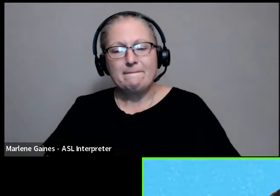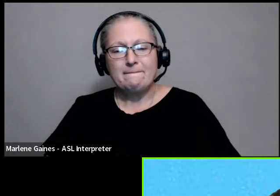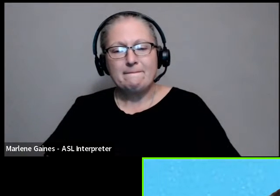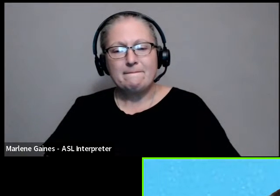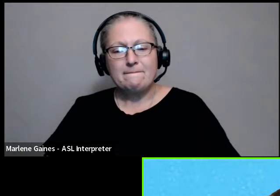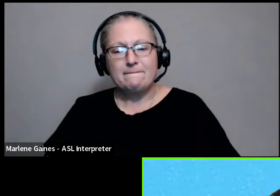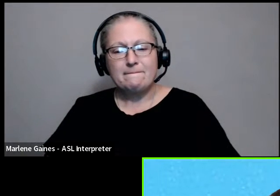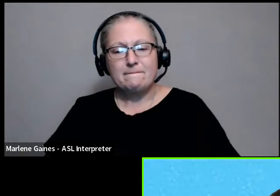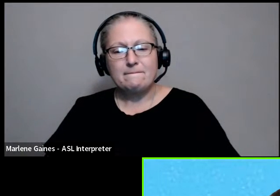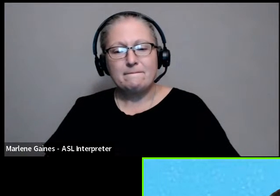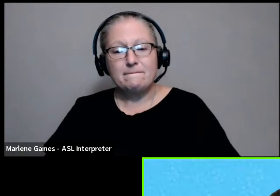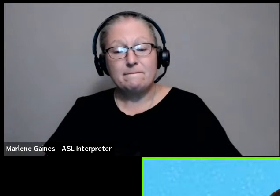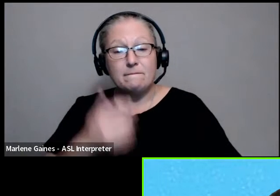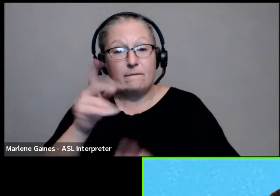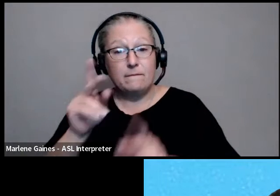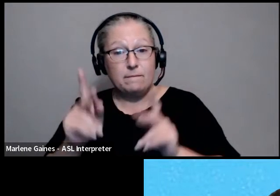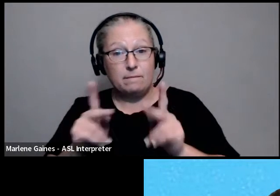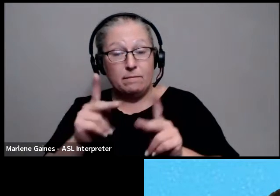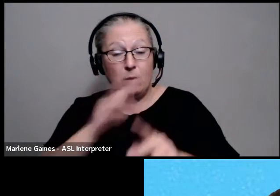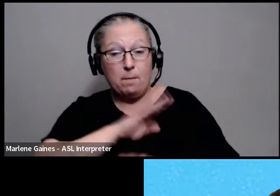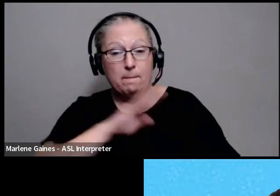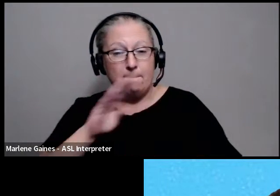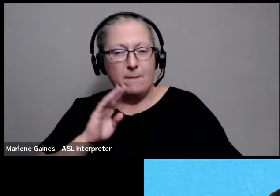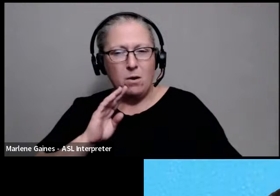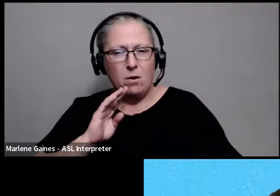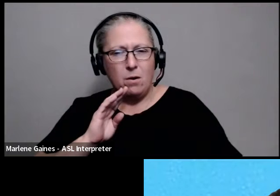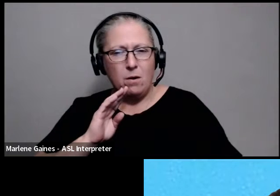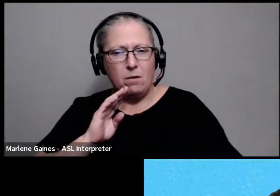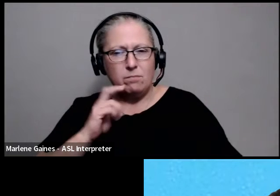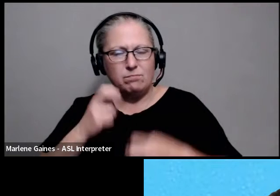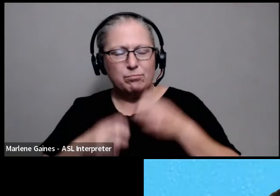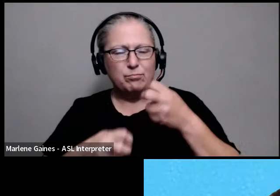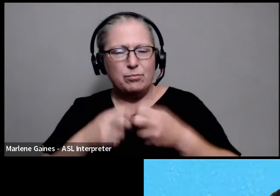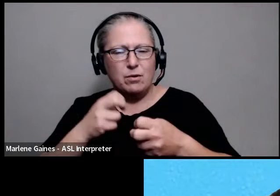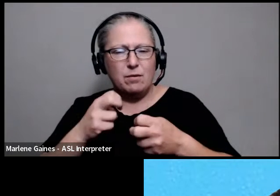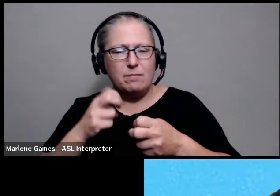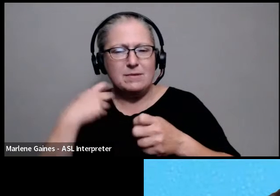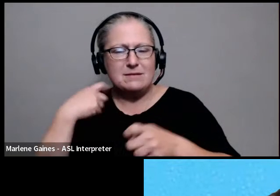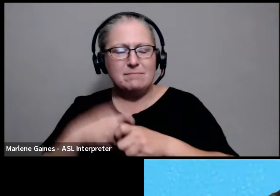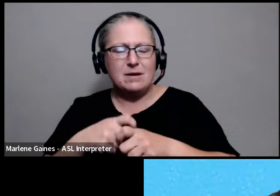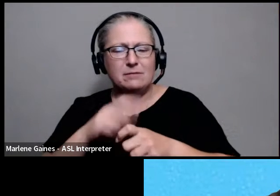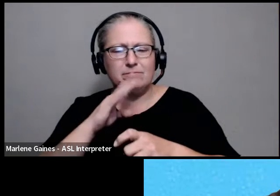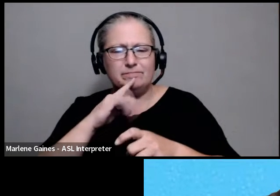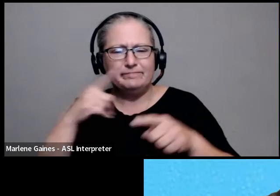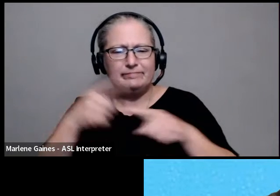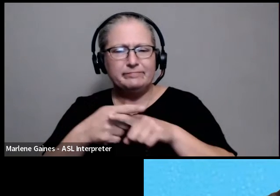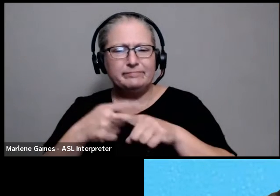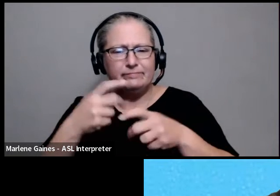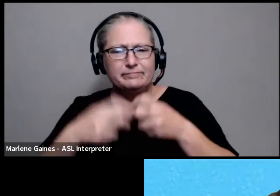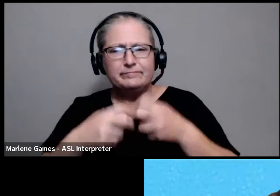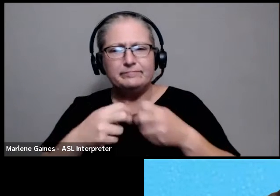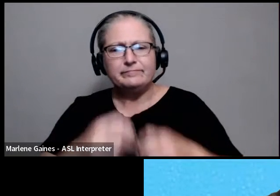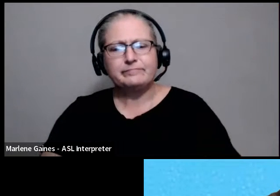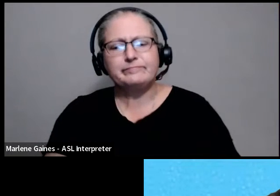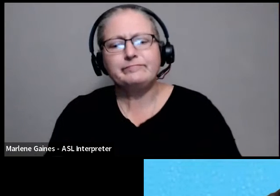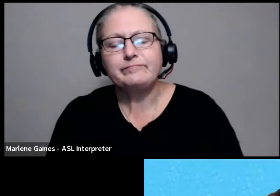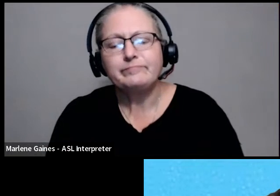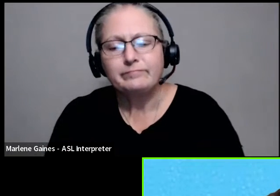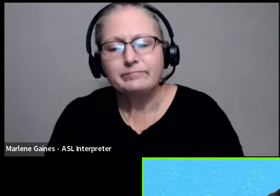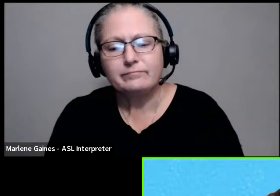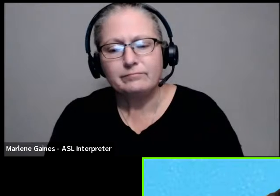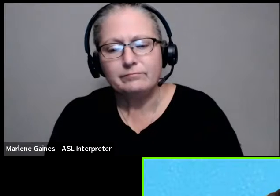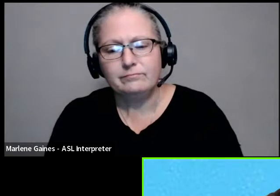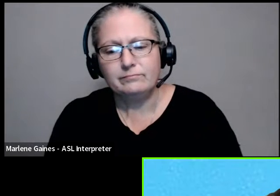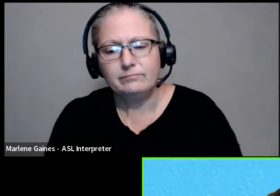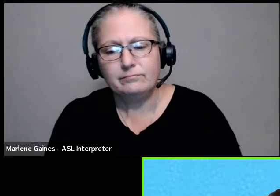Okay, do any members of the board of ¿Algún miembro de la junta? Oh, did we I'm create sorry. We are